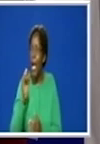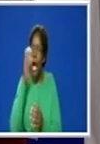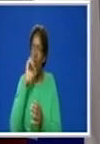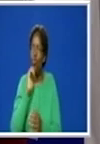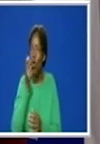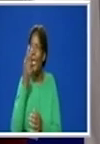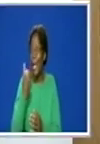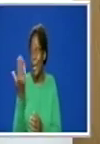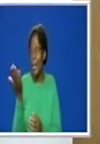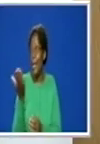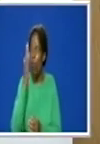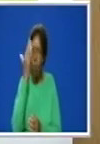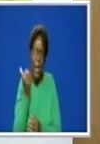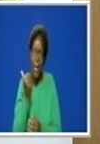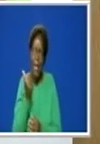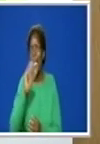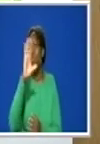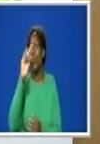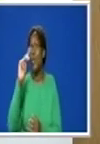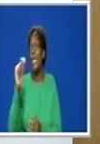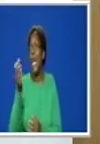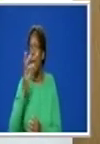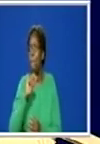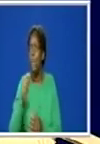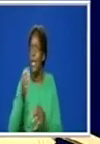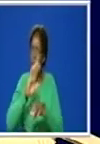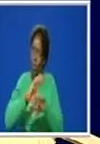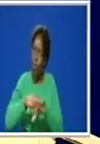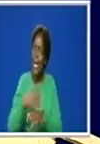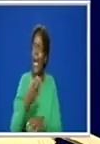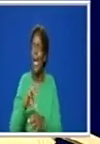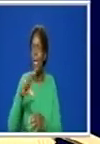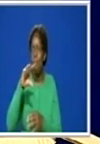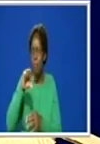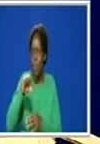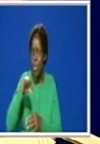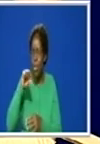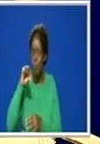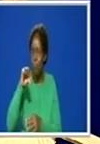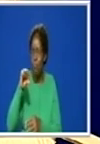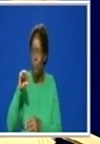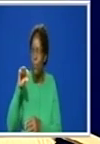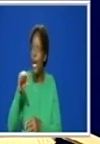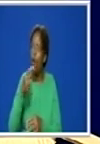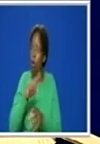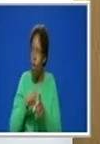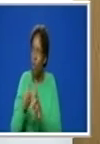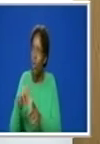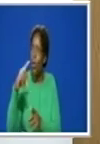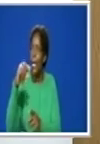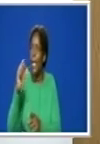Why? It's not yummy like chips. Oh, so you love chips? Yes. But also githeri is nice.